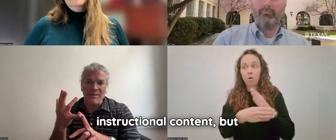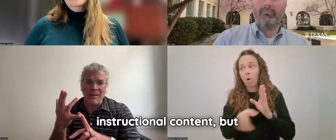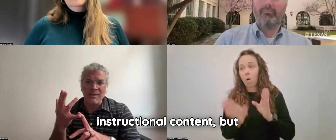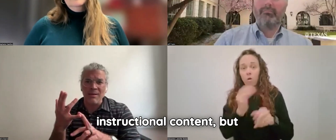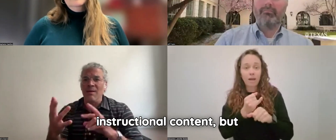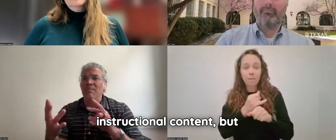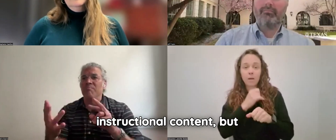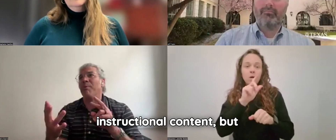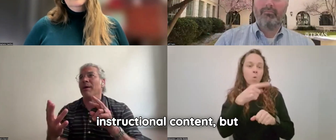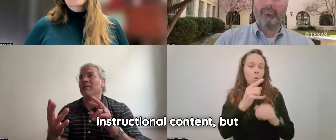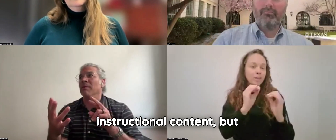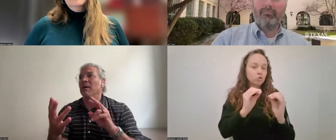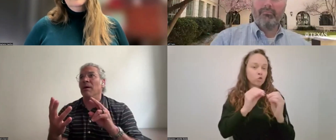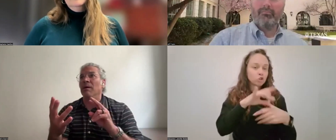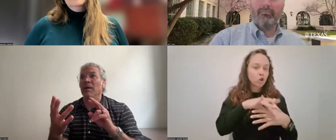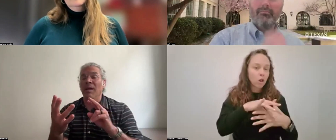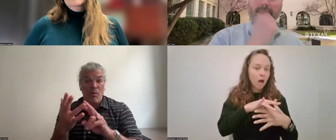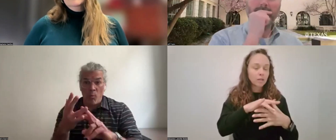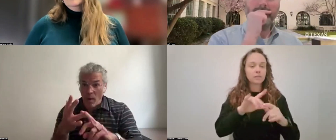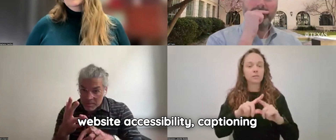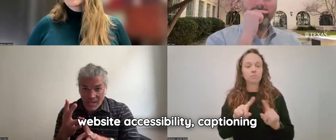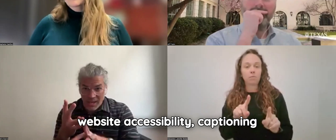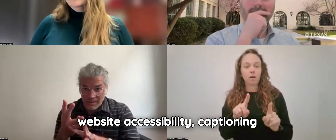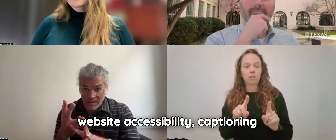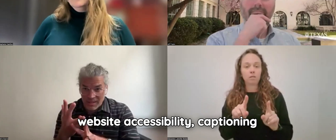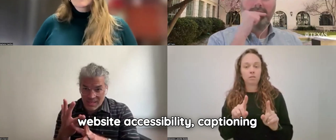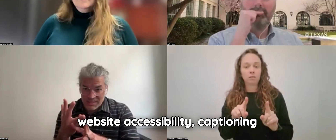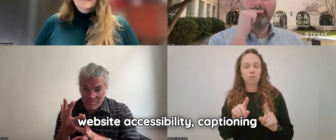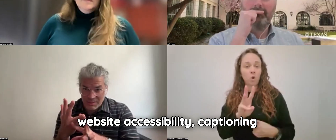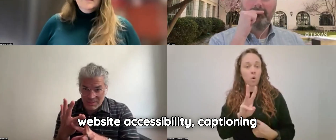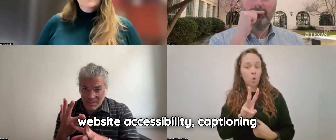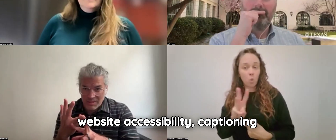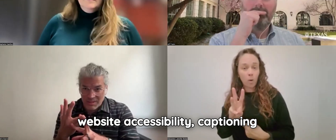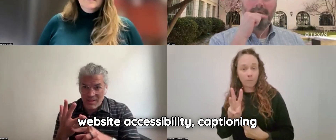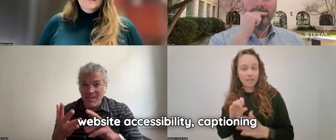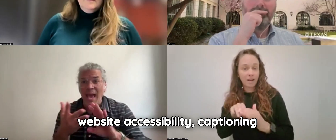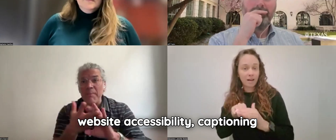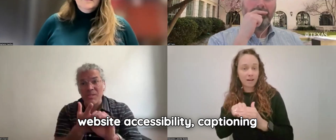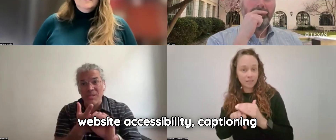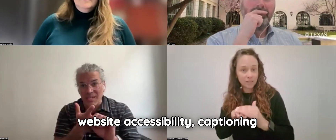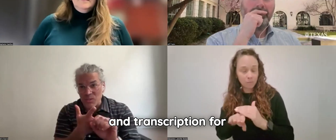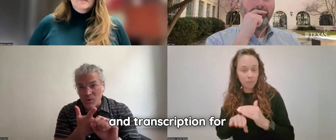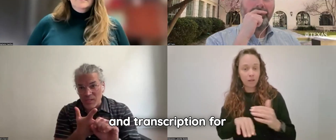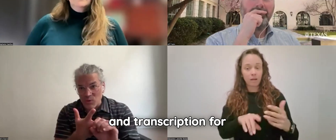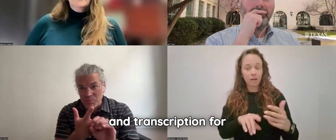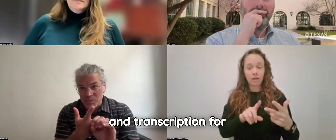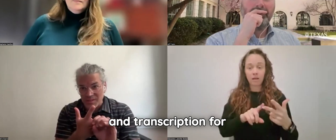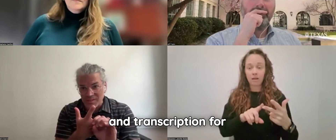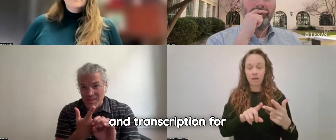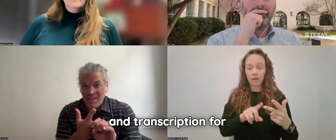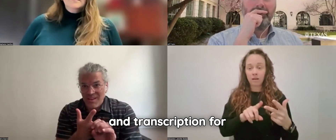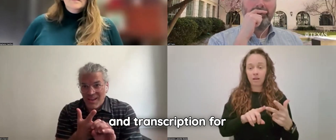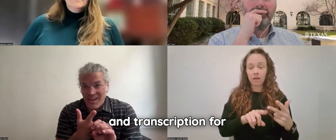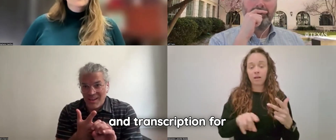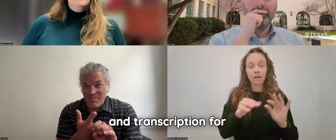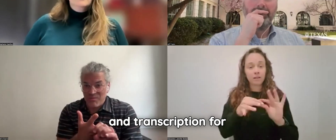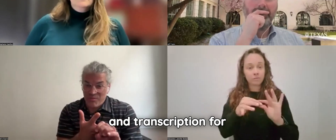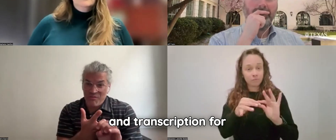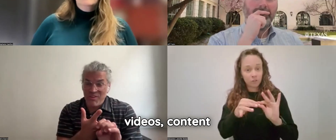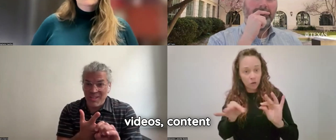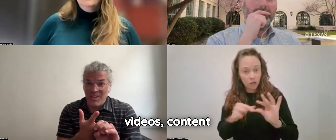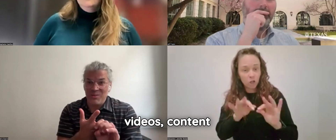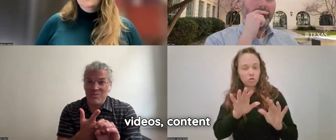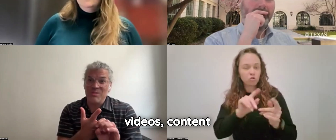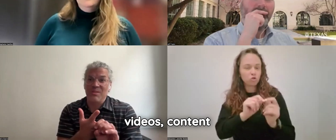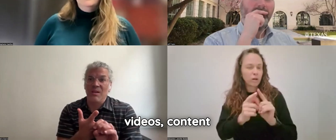instructional content, but website accessibility, captioning and transcription